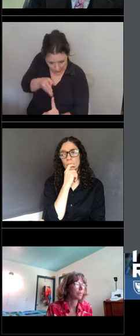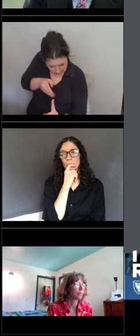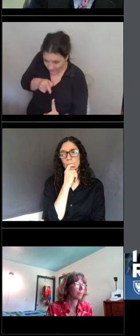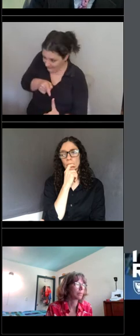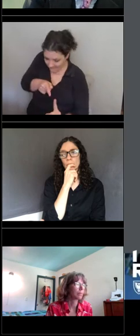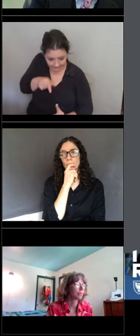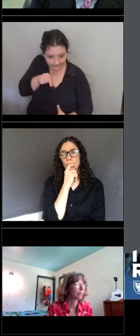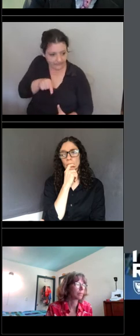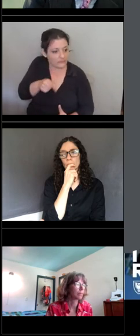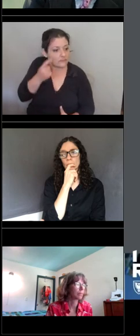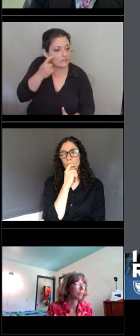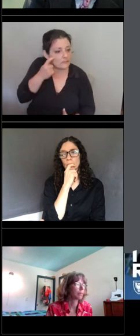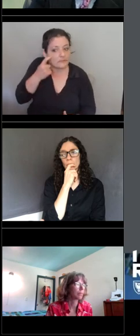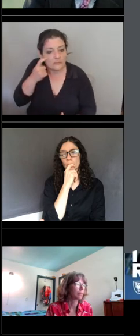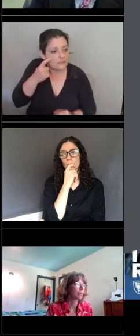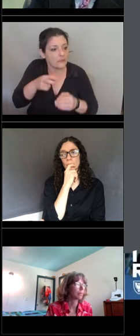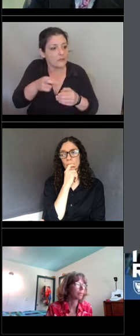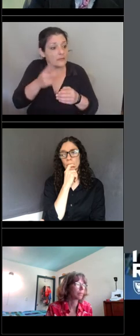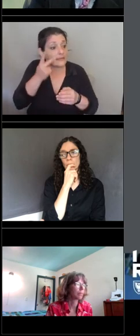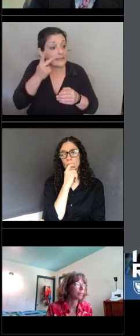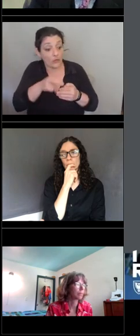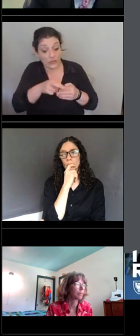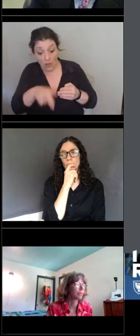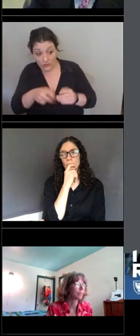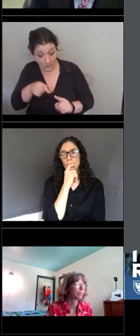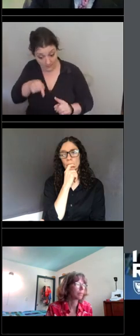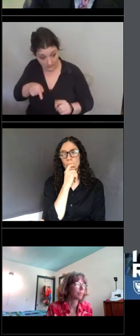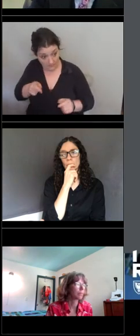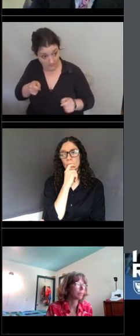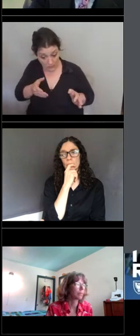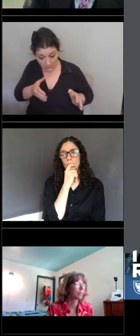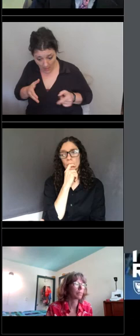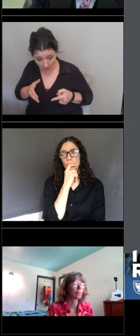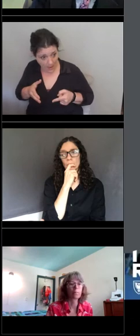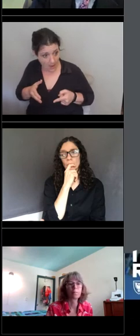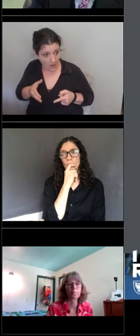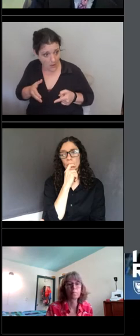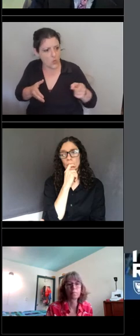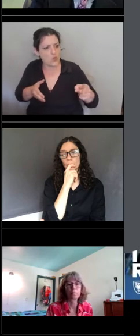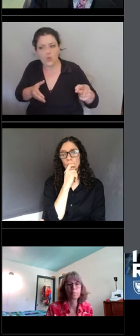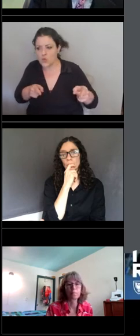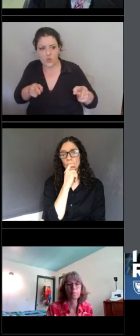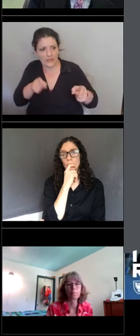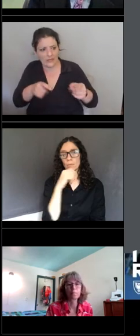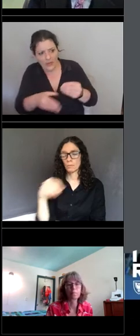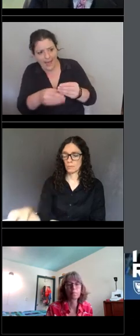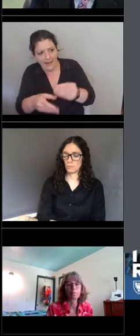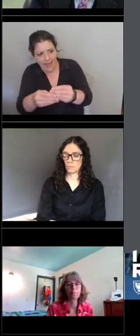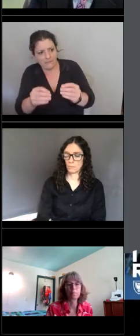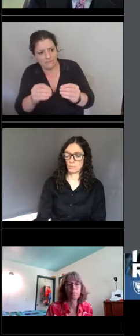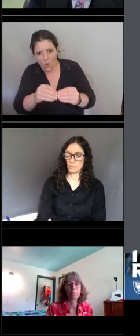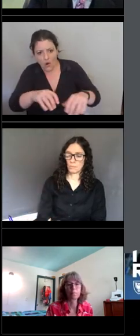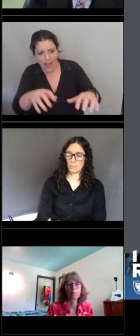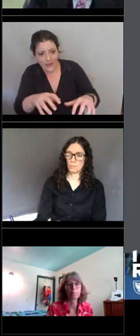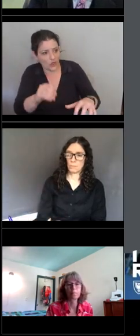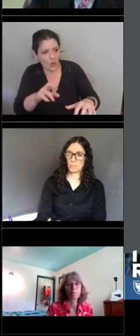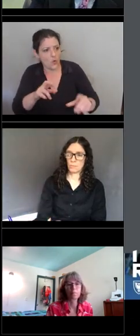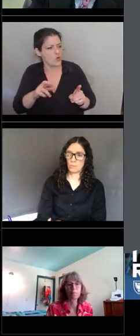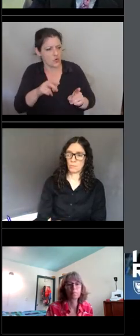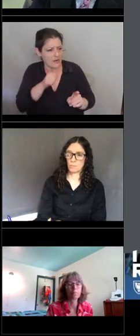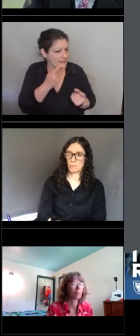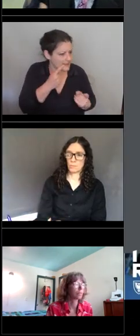results from the management plan and recognizing that, okay, you know, there's probably more actions that are happening on the ground that just aren't captured. And that's why we were like, okay, now